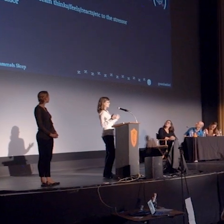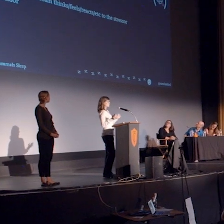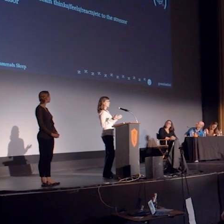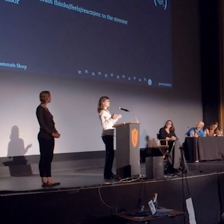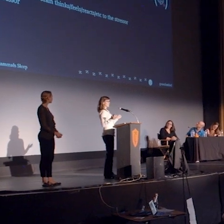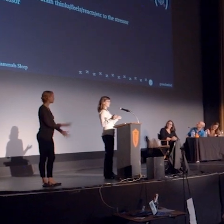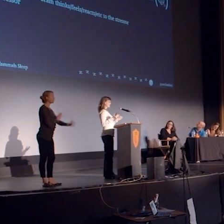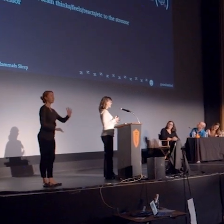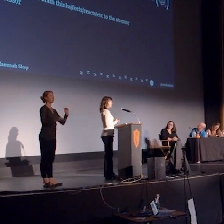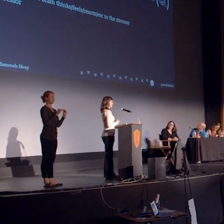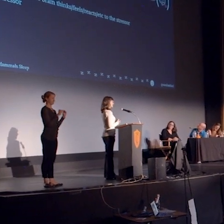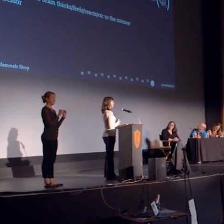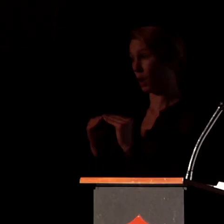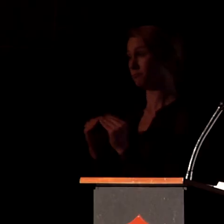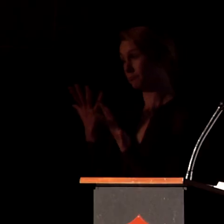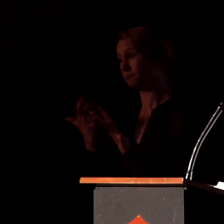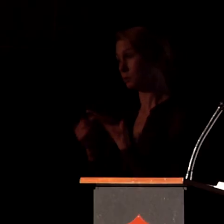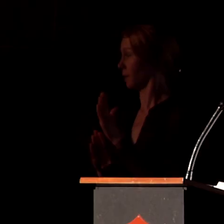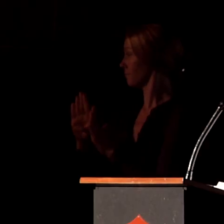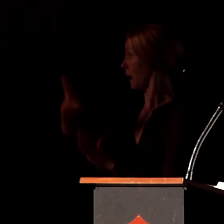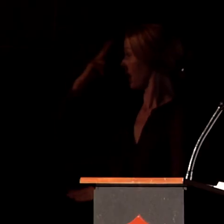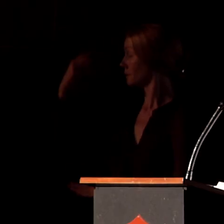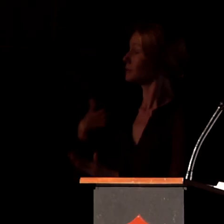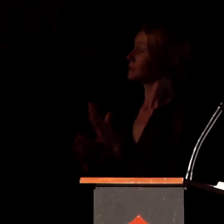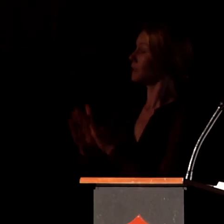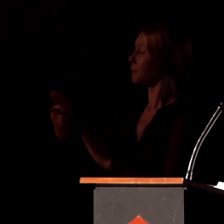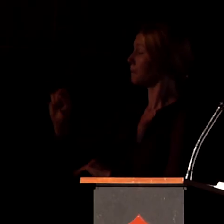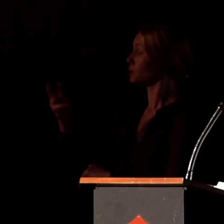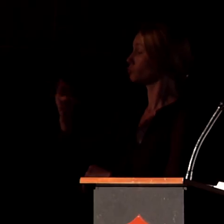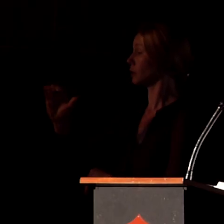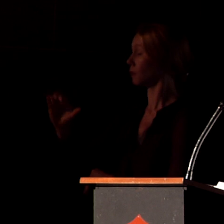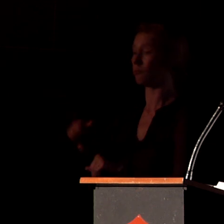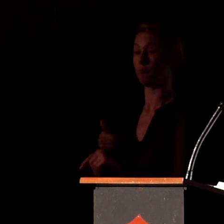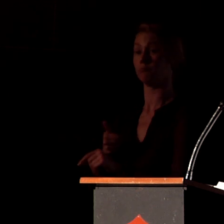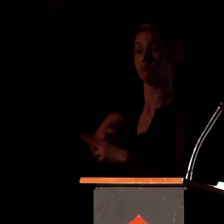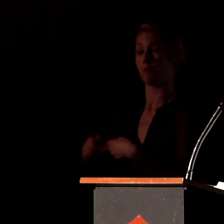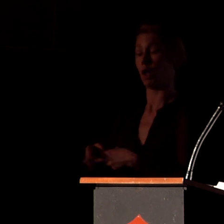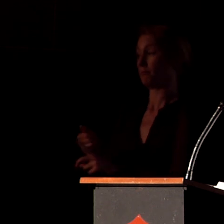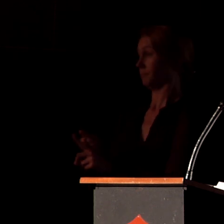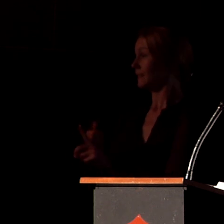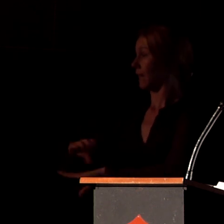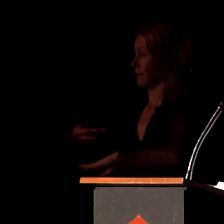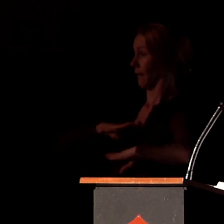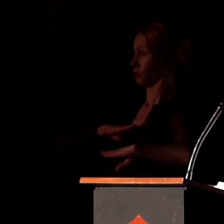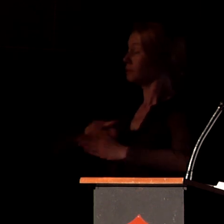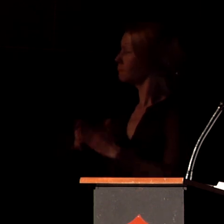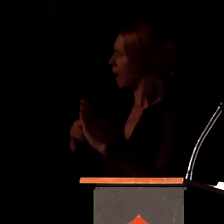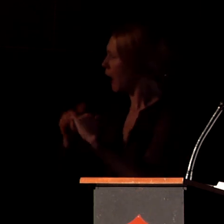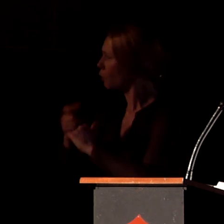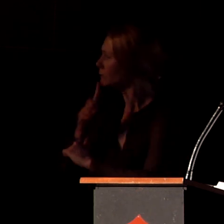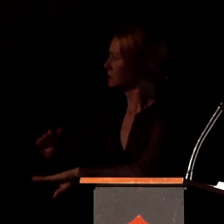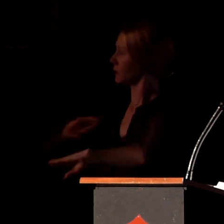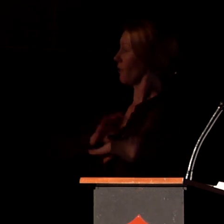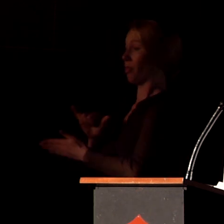To further elucidate this hypothesis, I created a metric called basic satisfaction, which is basically how satisfied an organism is with